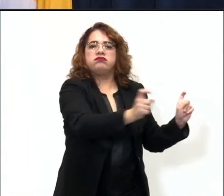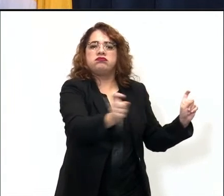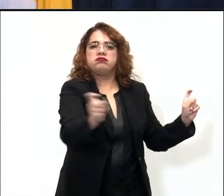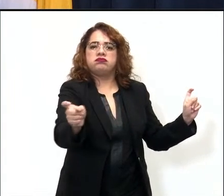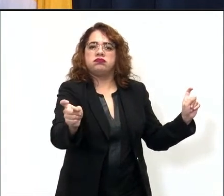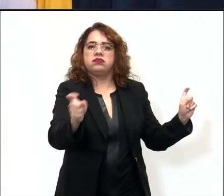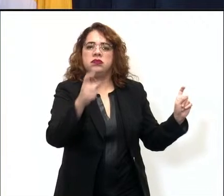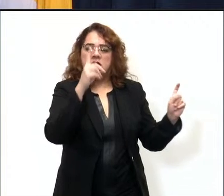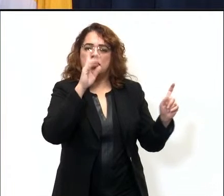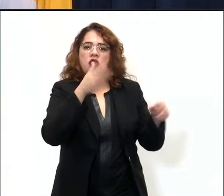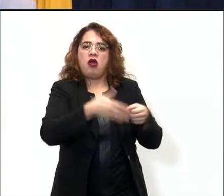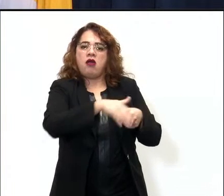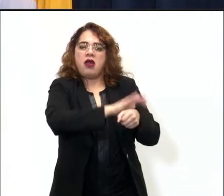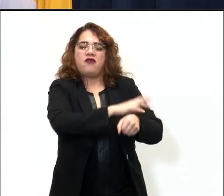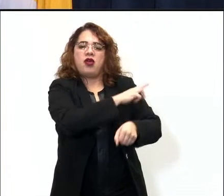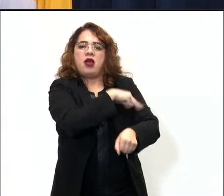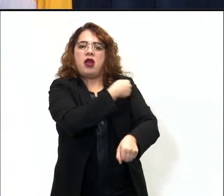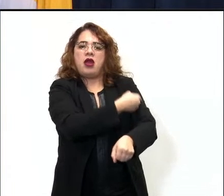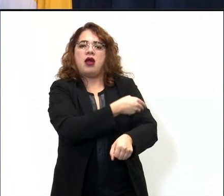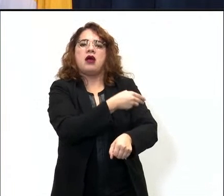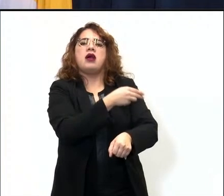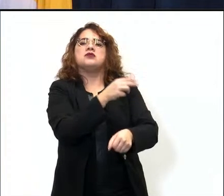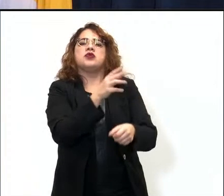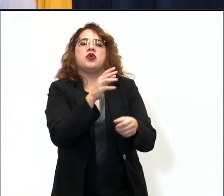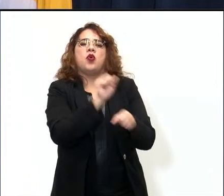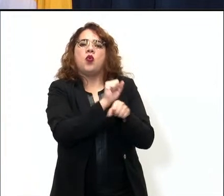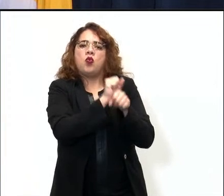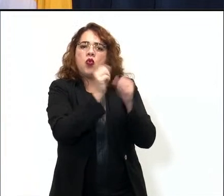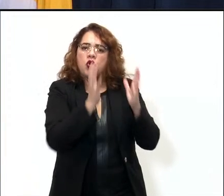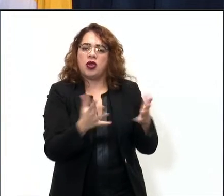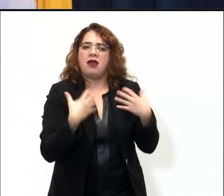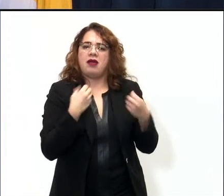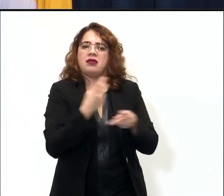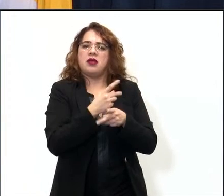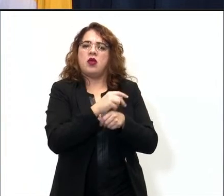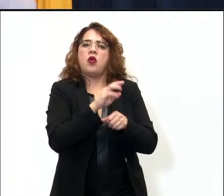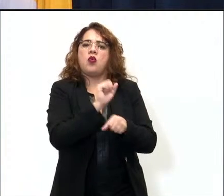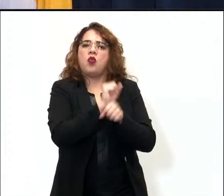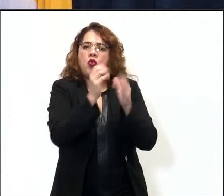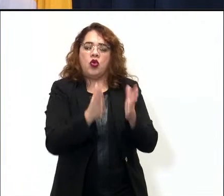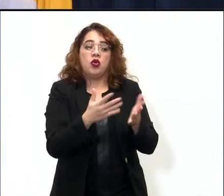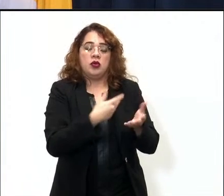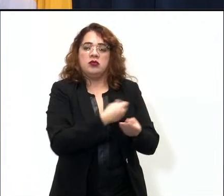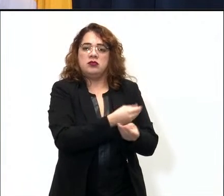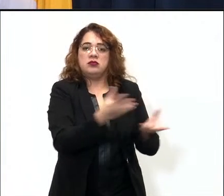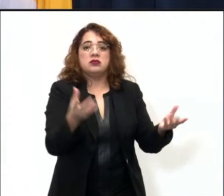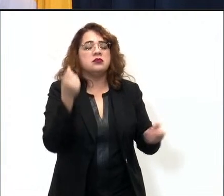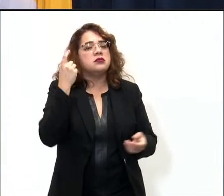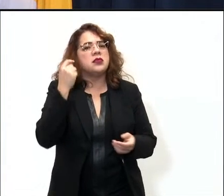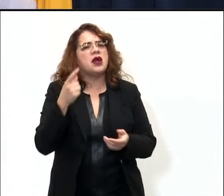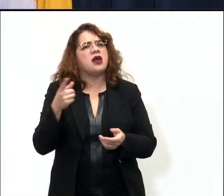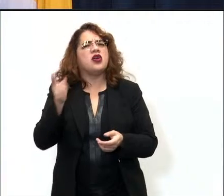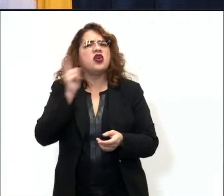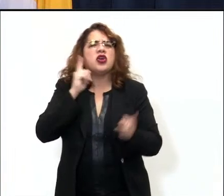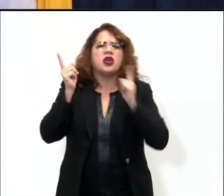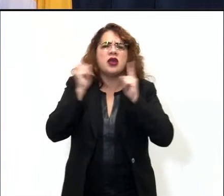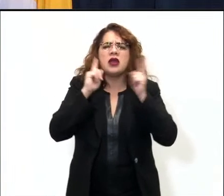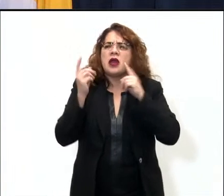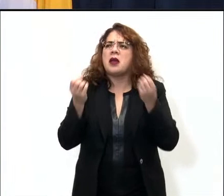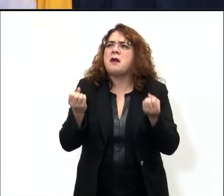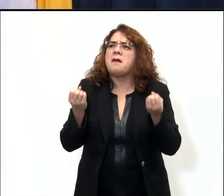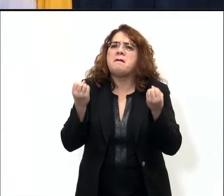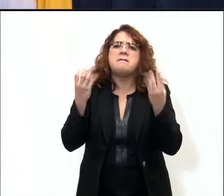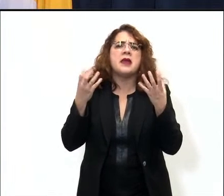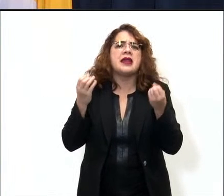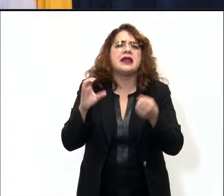tiers, and then we make sure that it's distributed to them. You've been hearing a lot about the fact that there might be extra vaccine. To